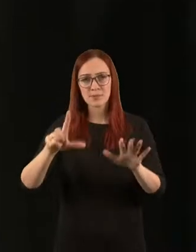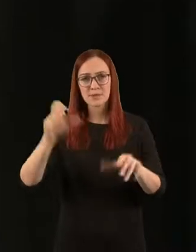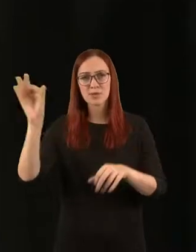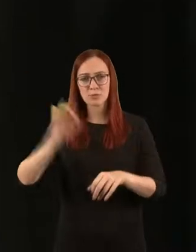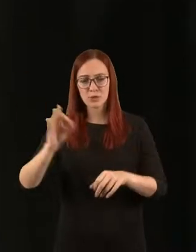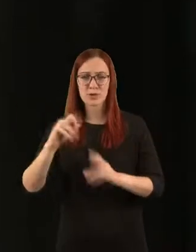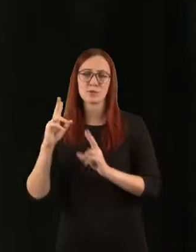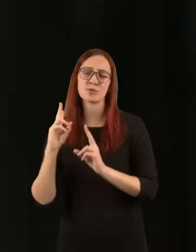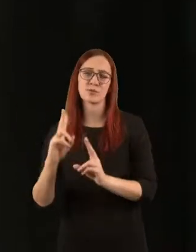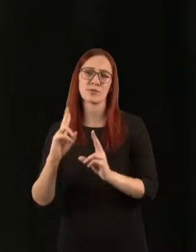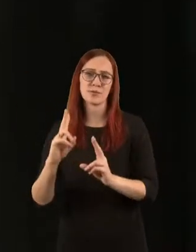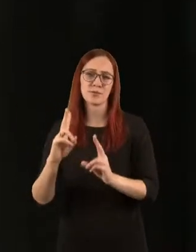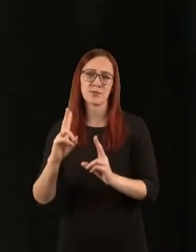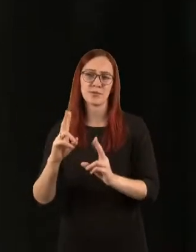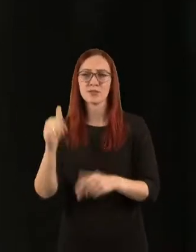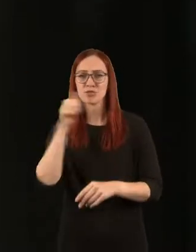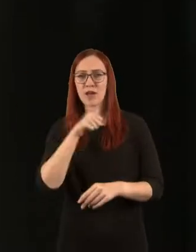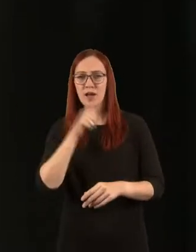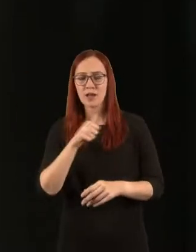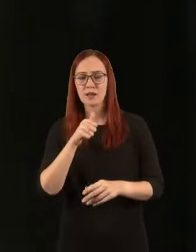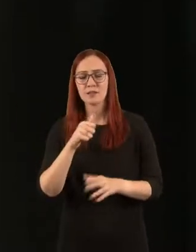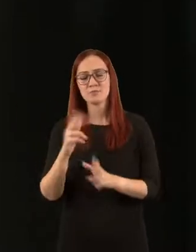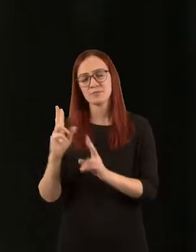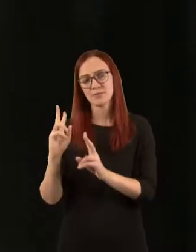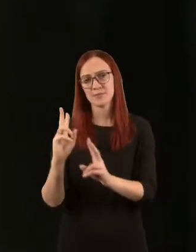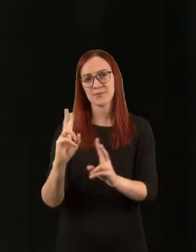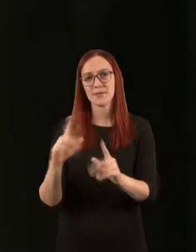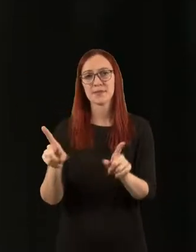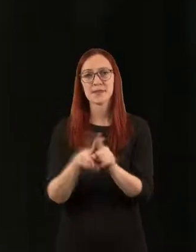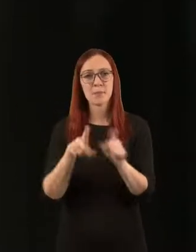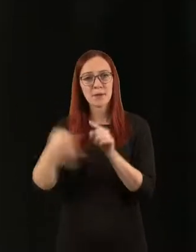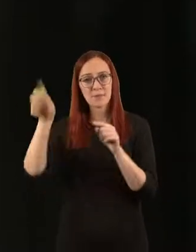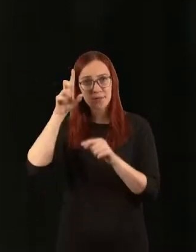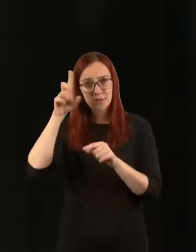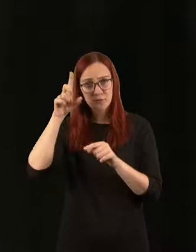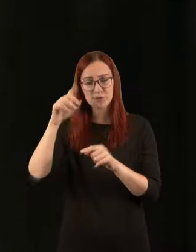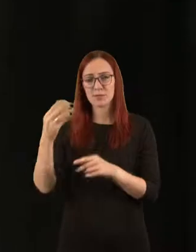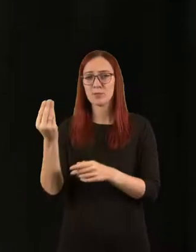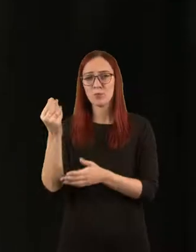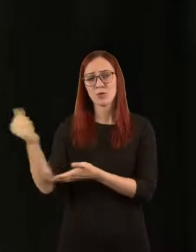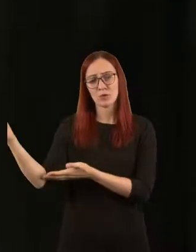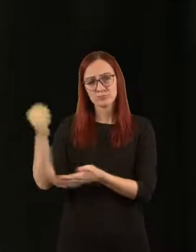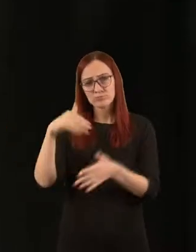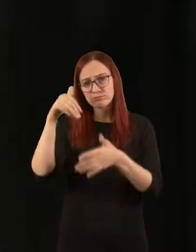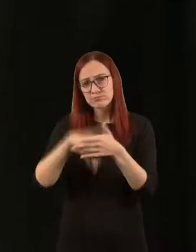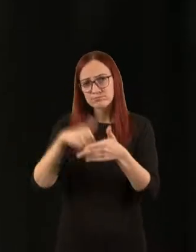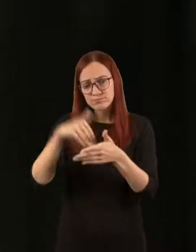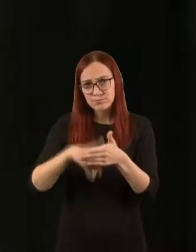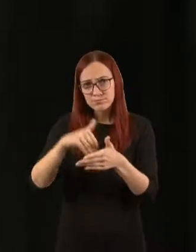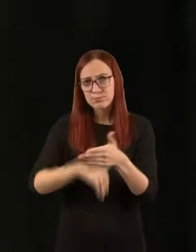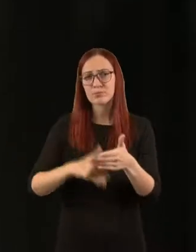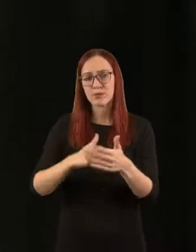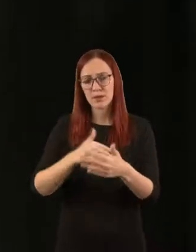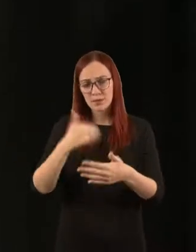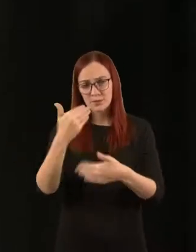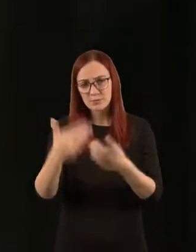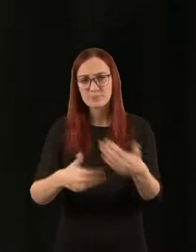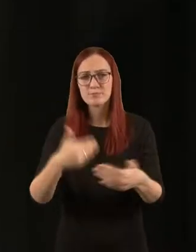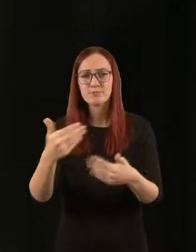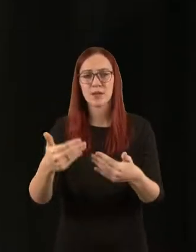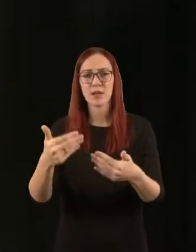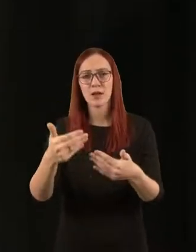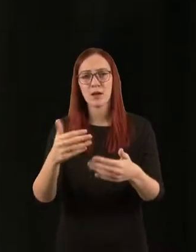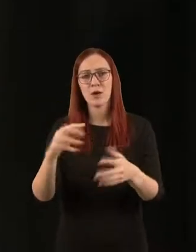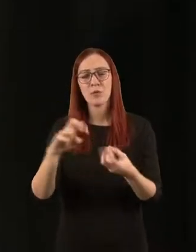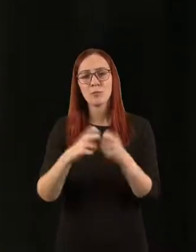path. We have allocated 57% of recovery and